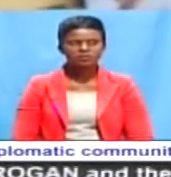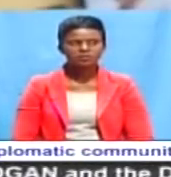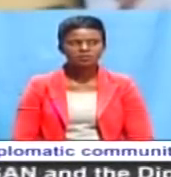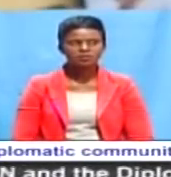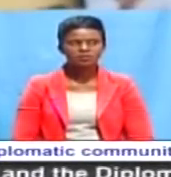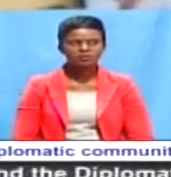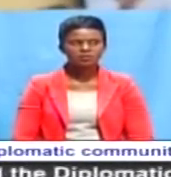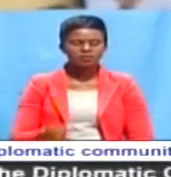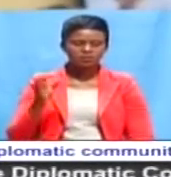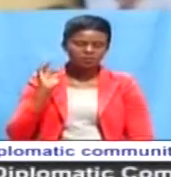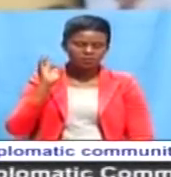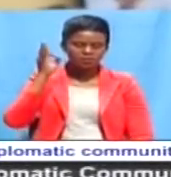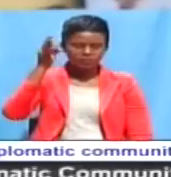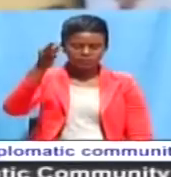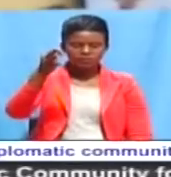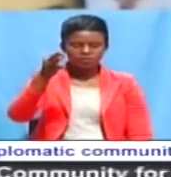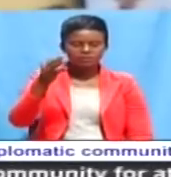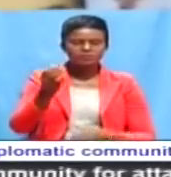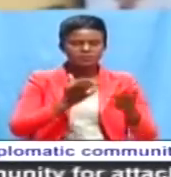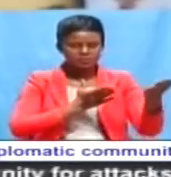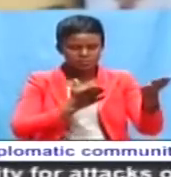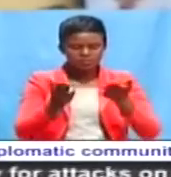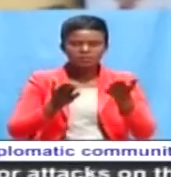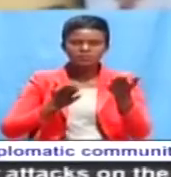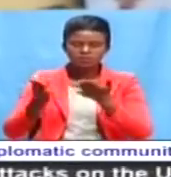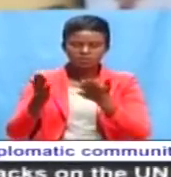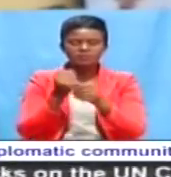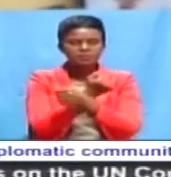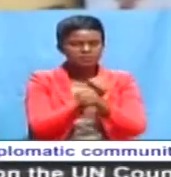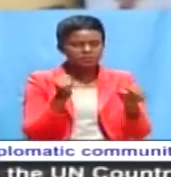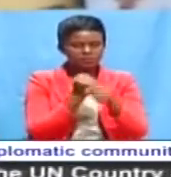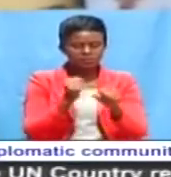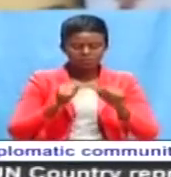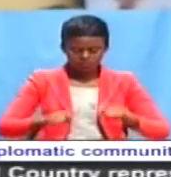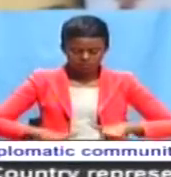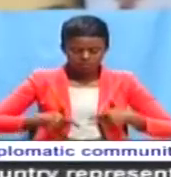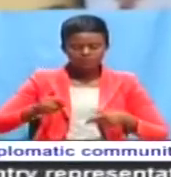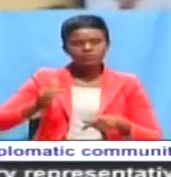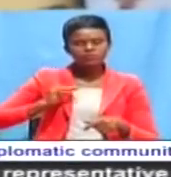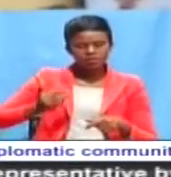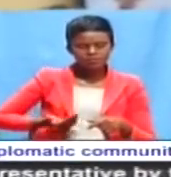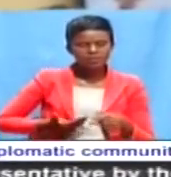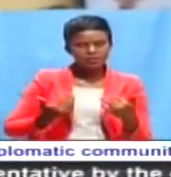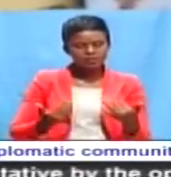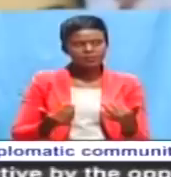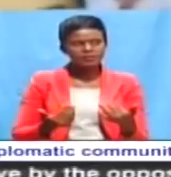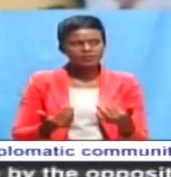securing the future generation by saving the lives of women, neonates, and the children.